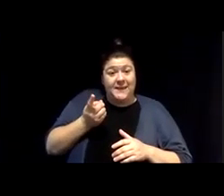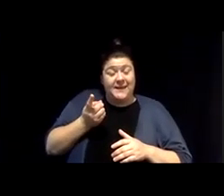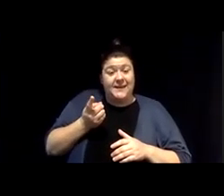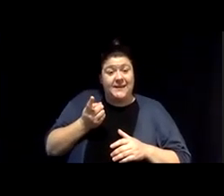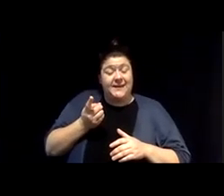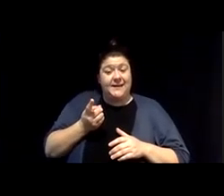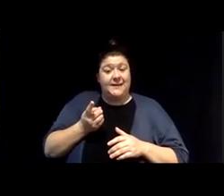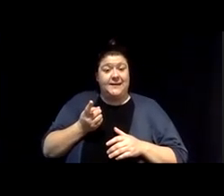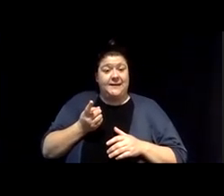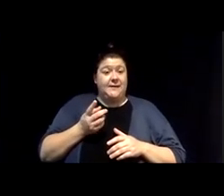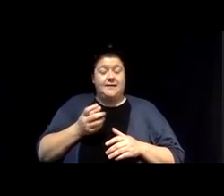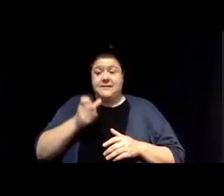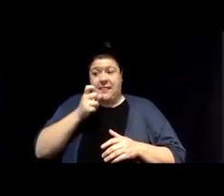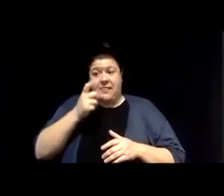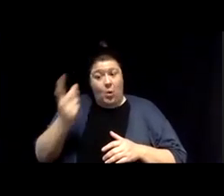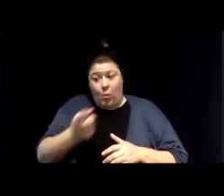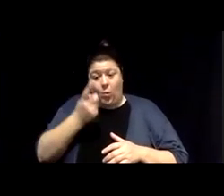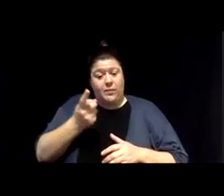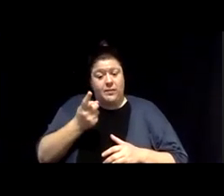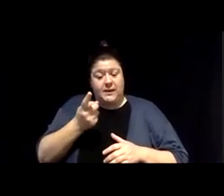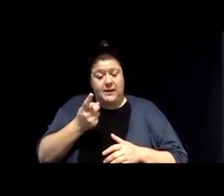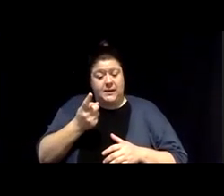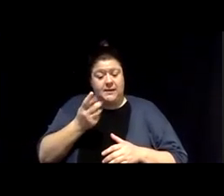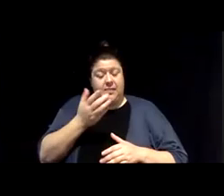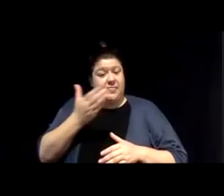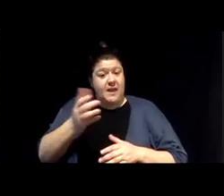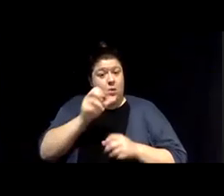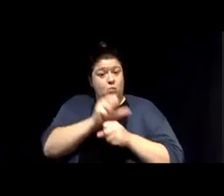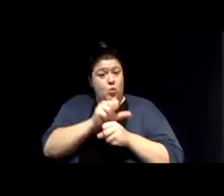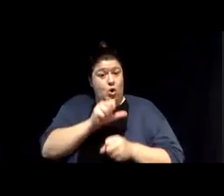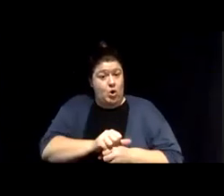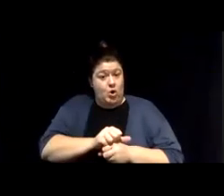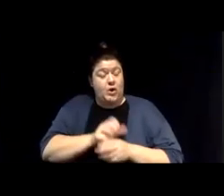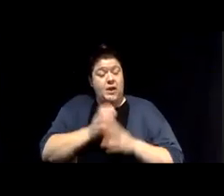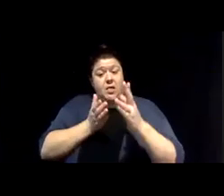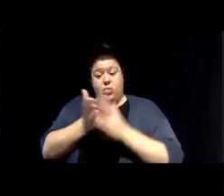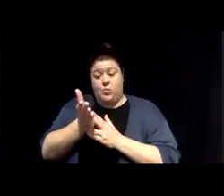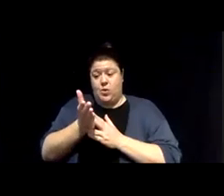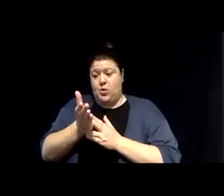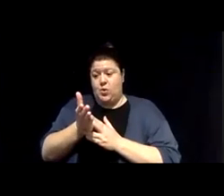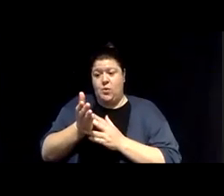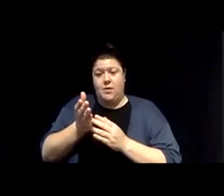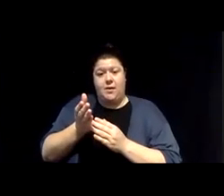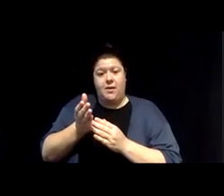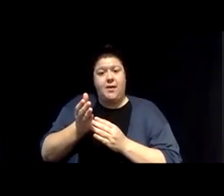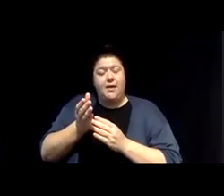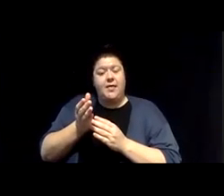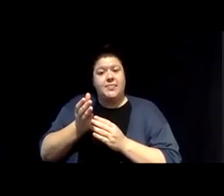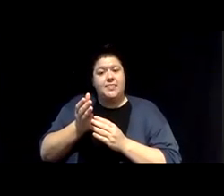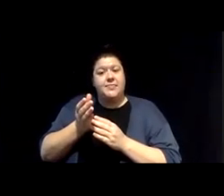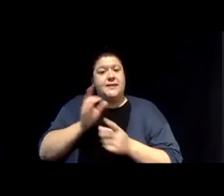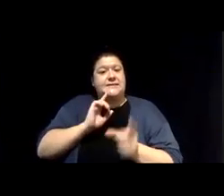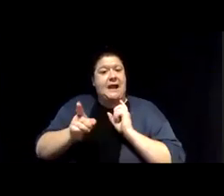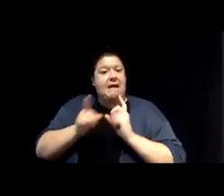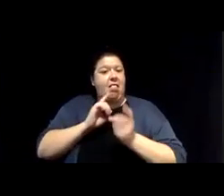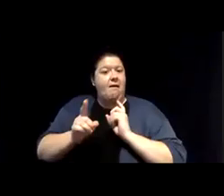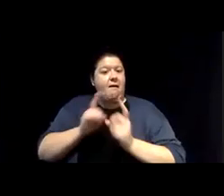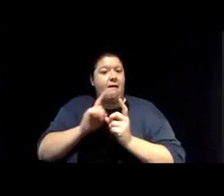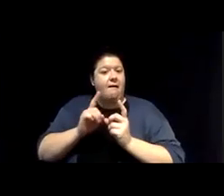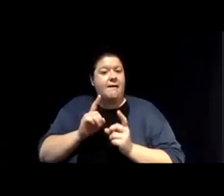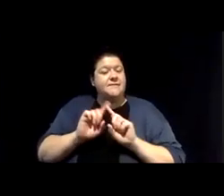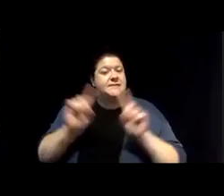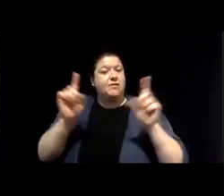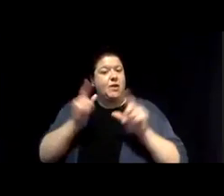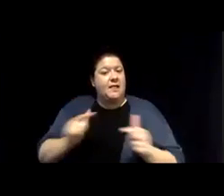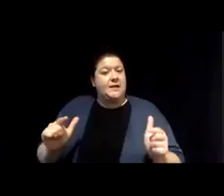work, is not the only element at work in the interaction between providers and patients who speak different languages. But